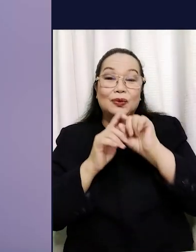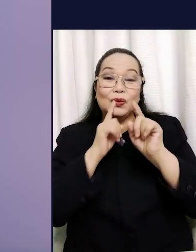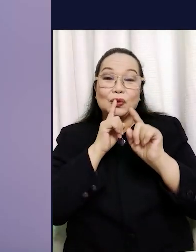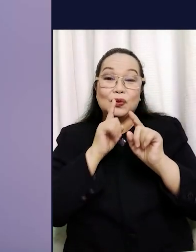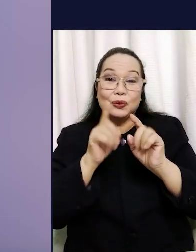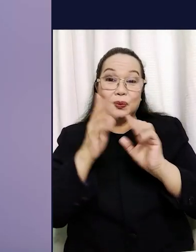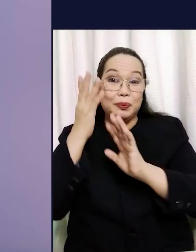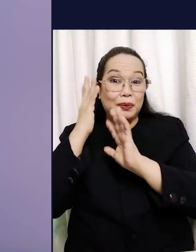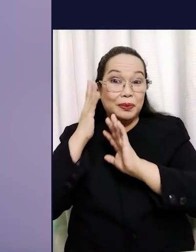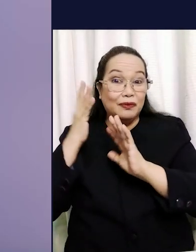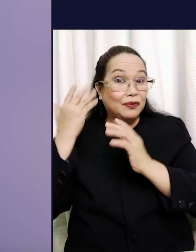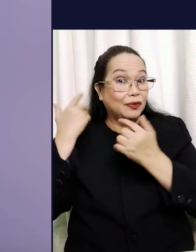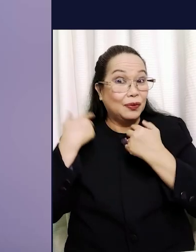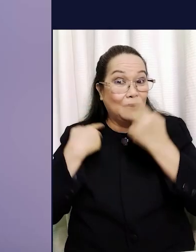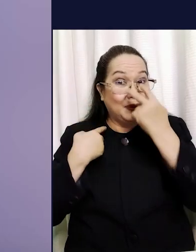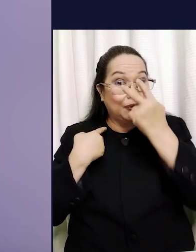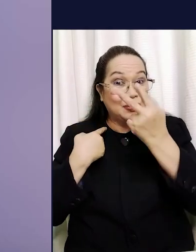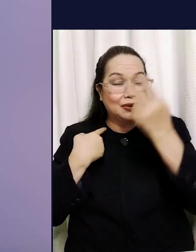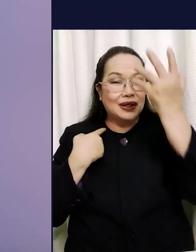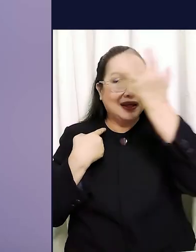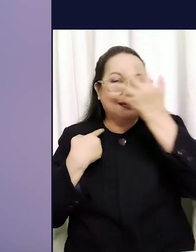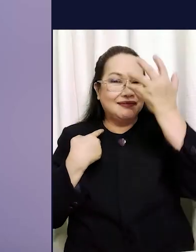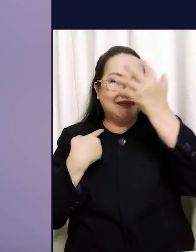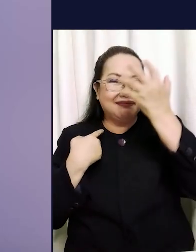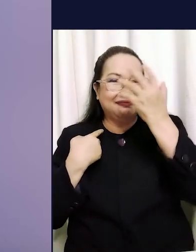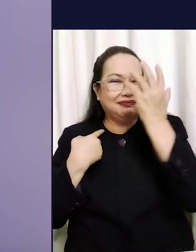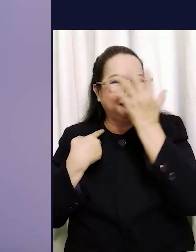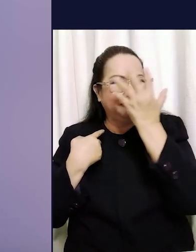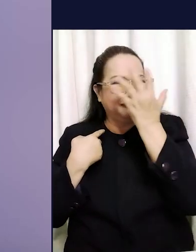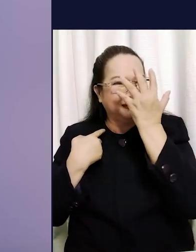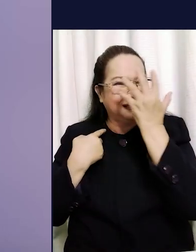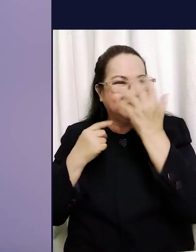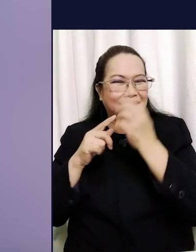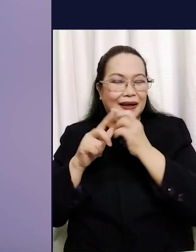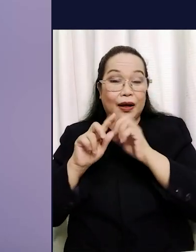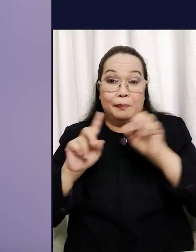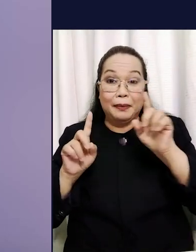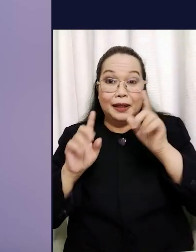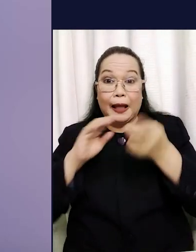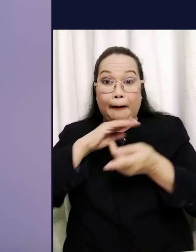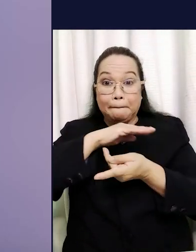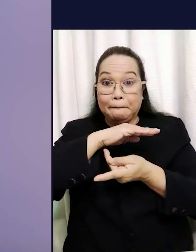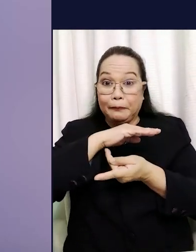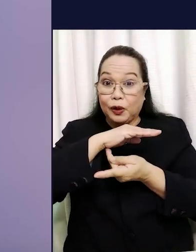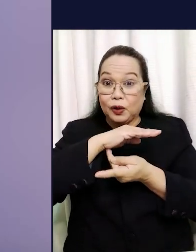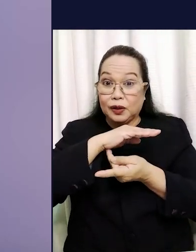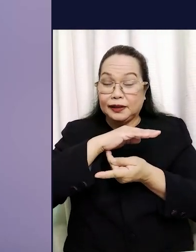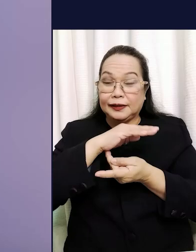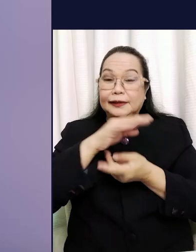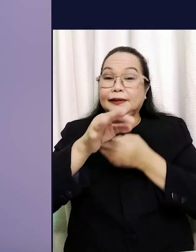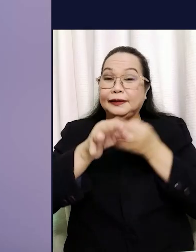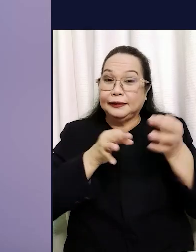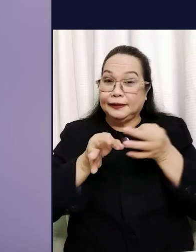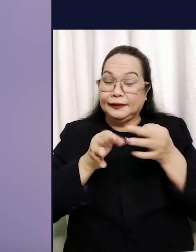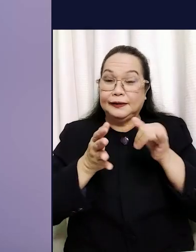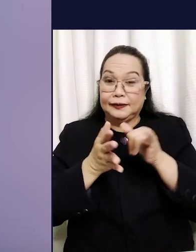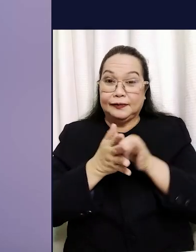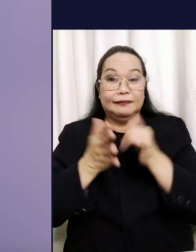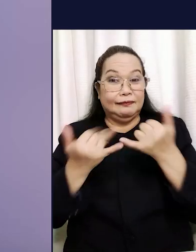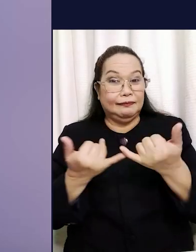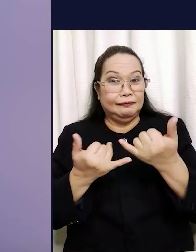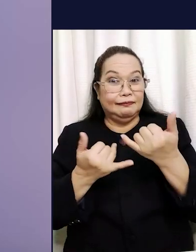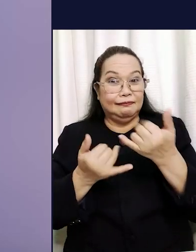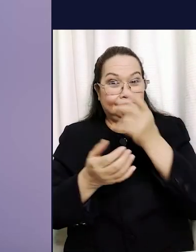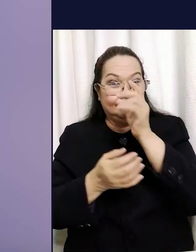At present, we see that those mirrors, ang sabi nga ni Pablo dito, for now